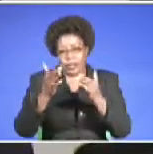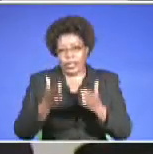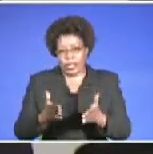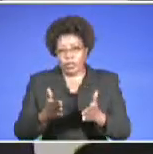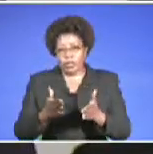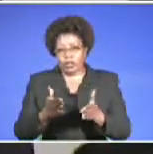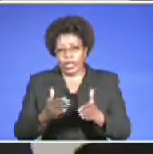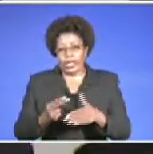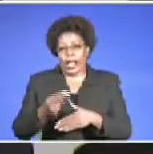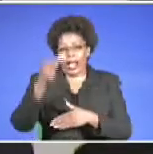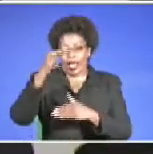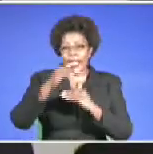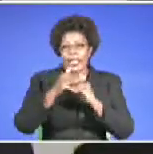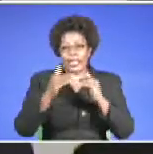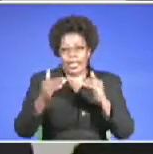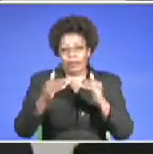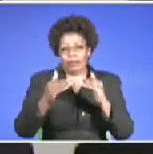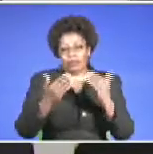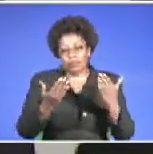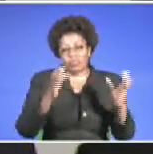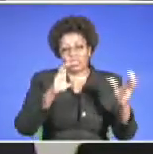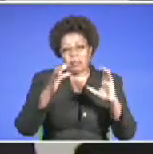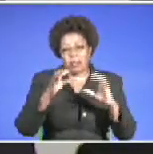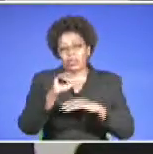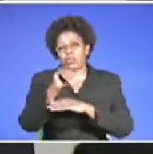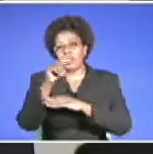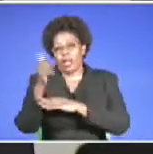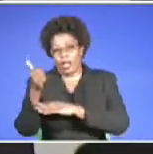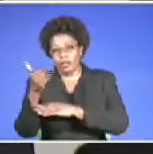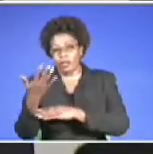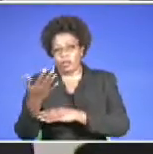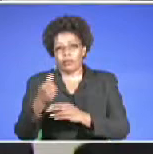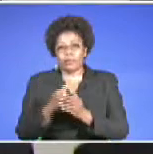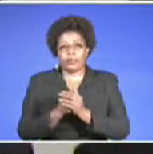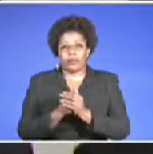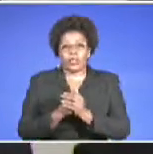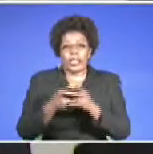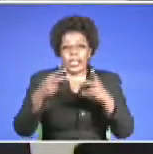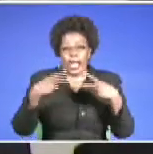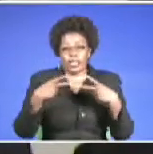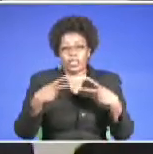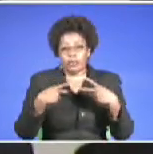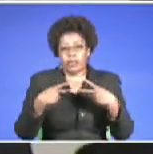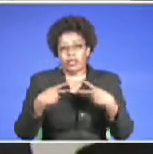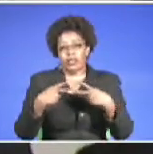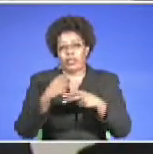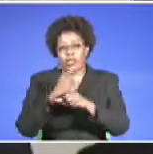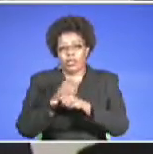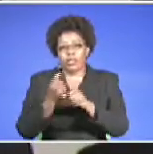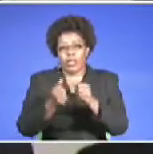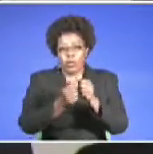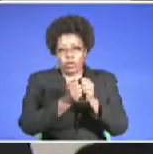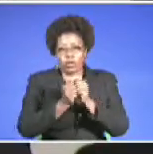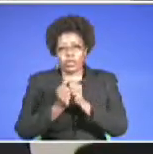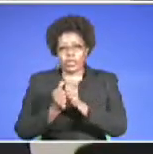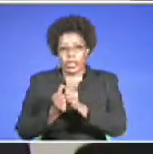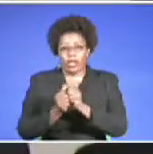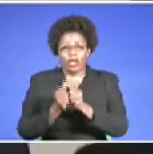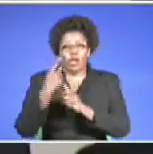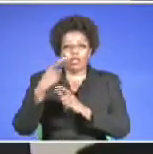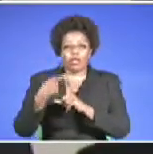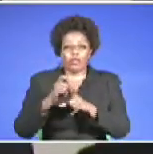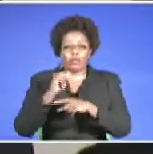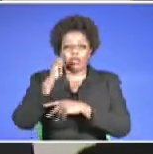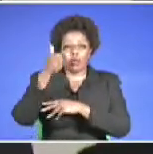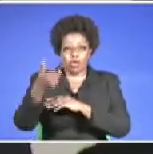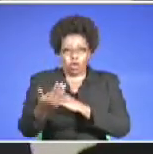who playing at a higher level compared to the others. But with that all being said, there has to be a chemistry in the mix. And so as of tomorrow morning,